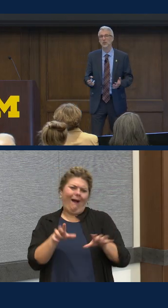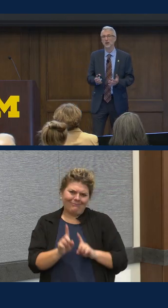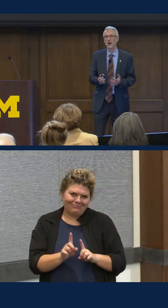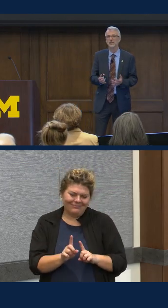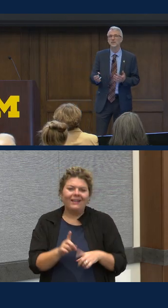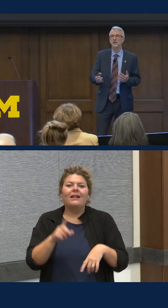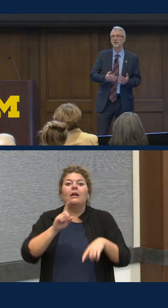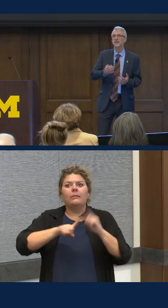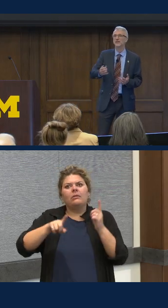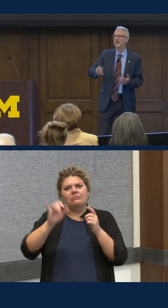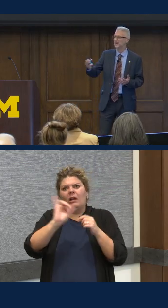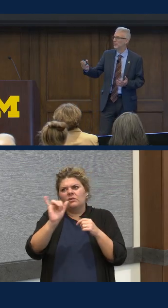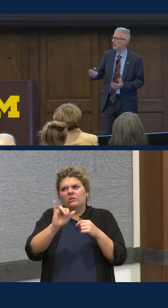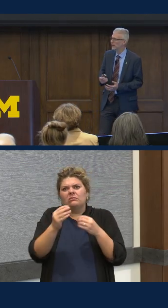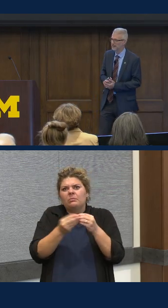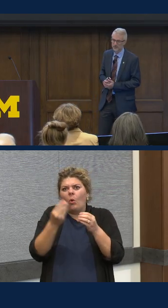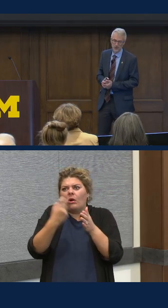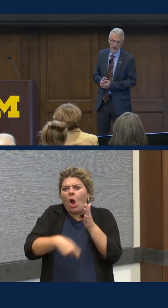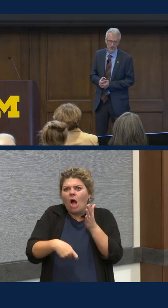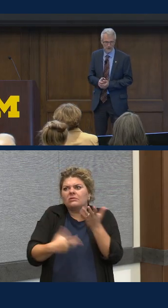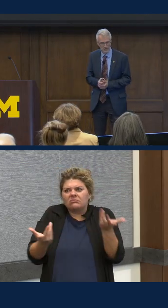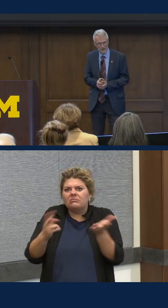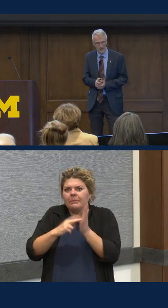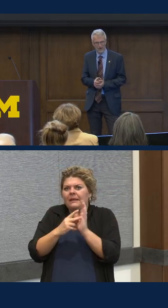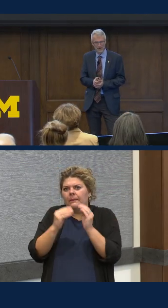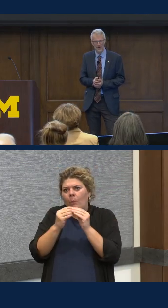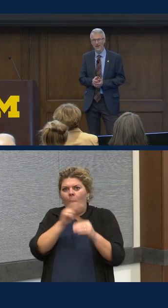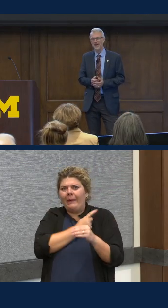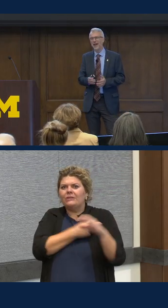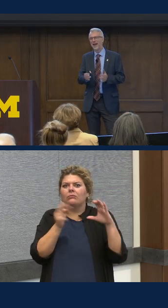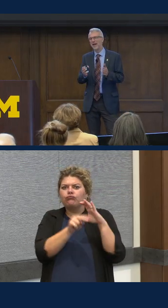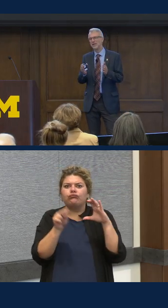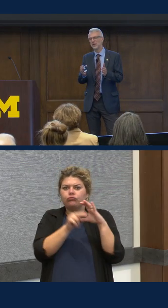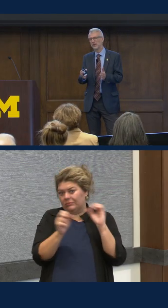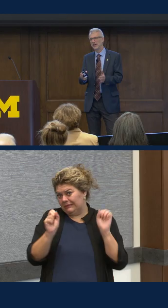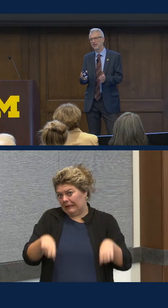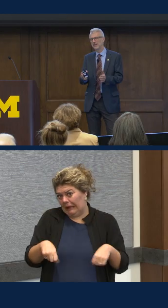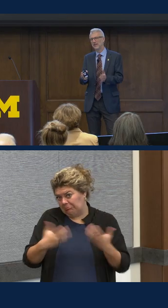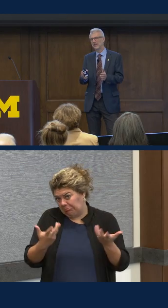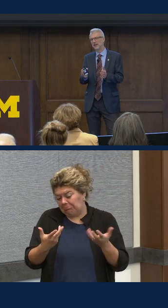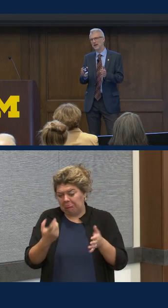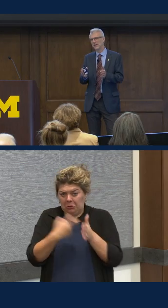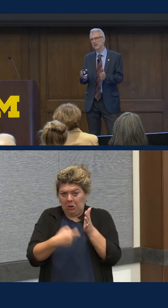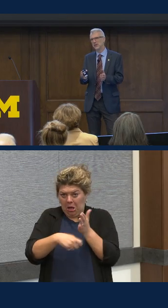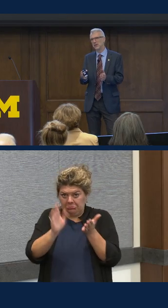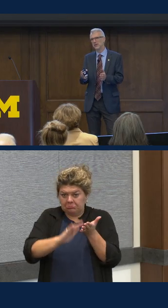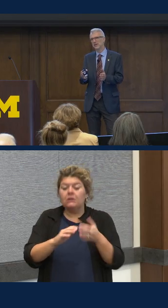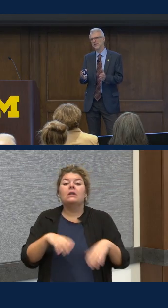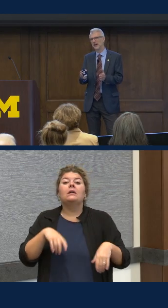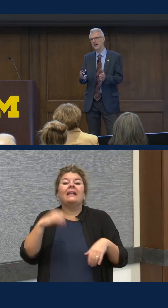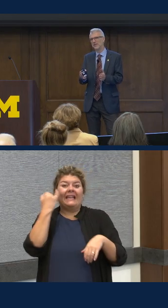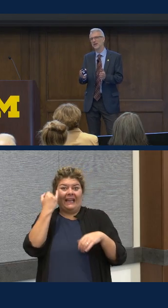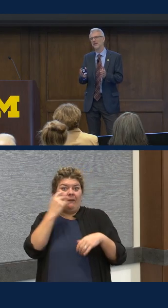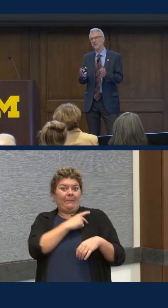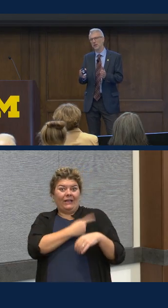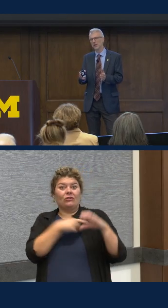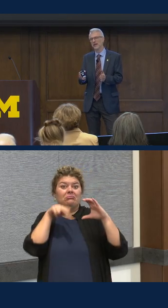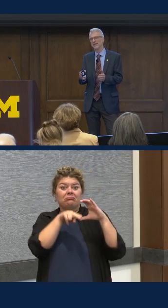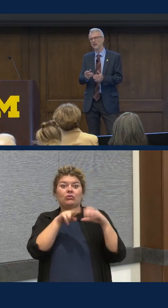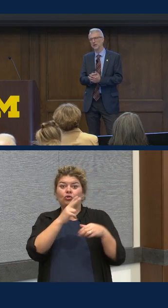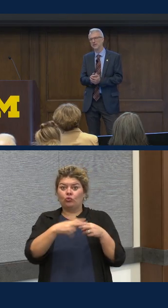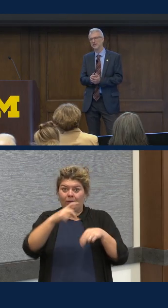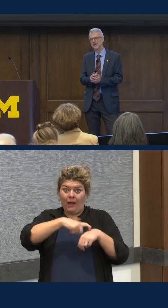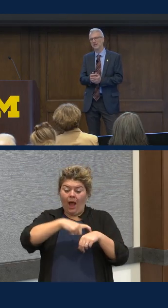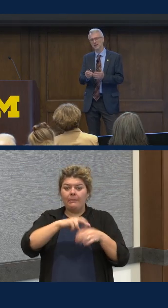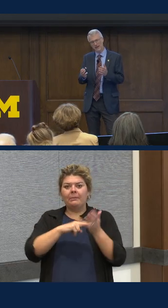obviously that's more cost efficient because you can have more patients per hour through the scanner. And if the patient is in the scanner for a shorter period of time, they're more